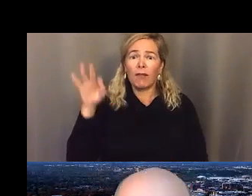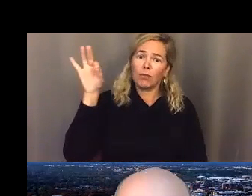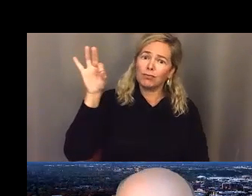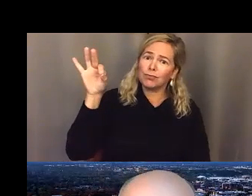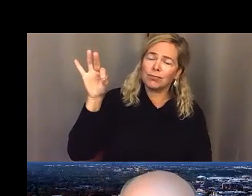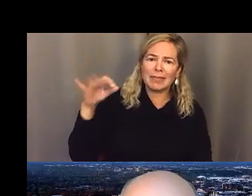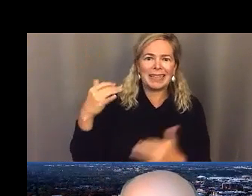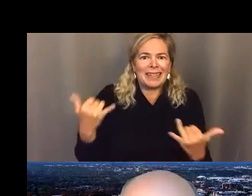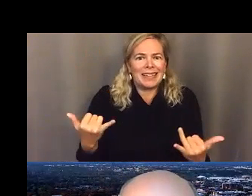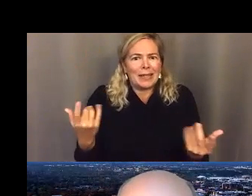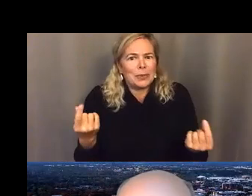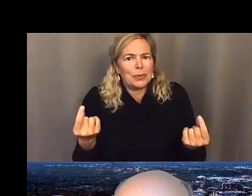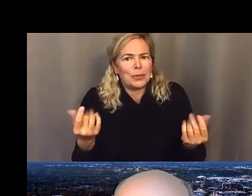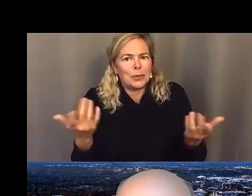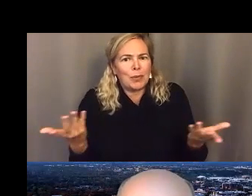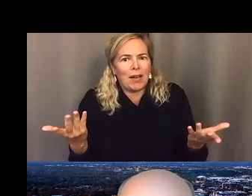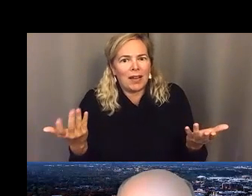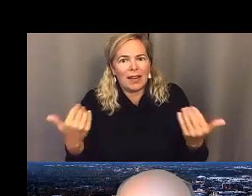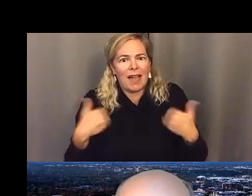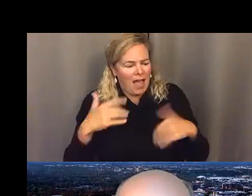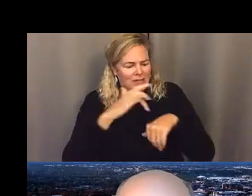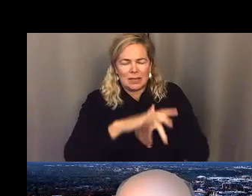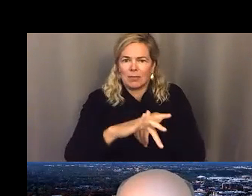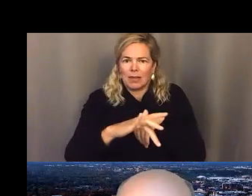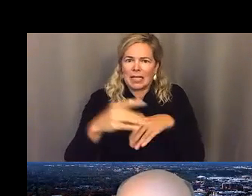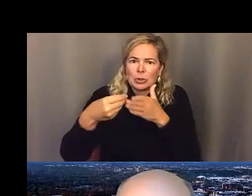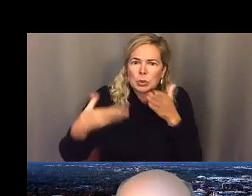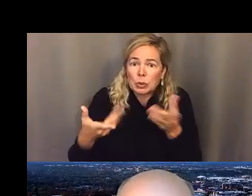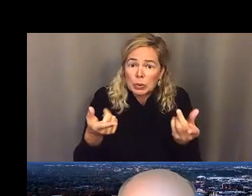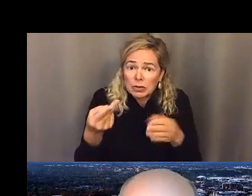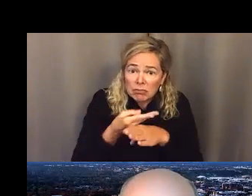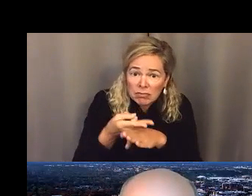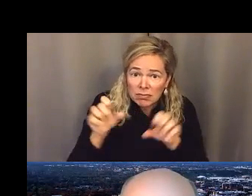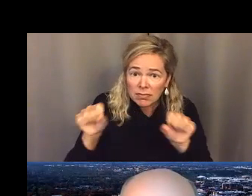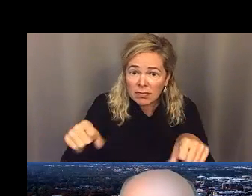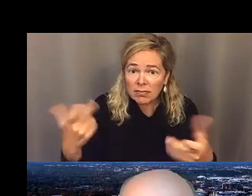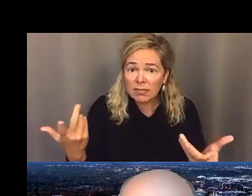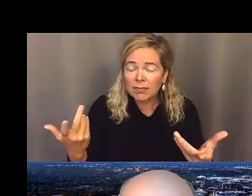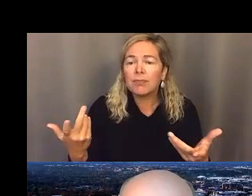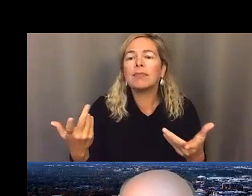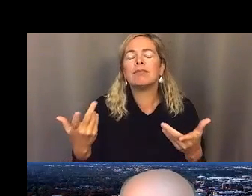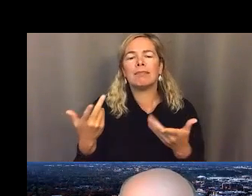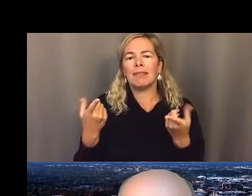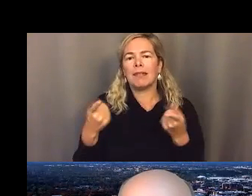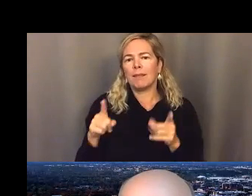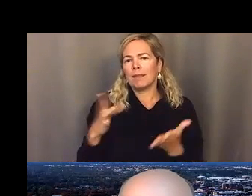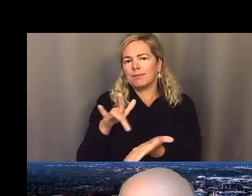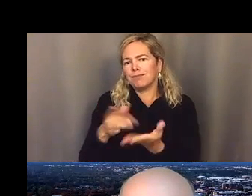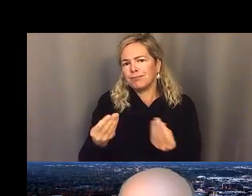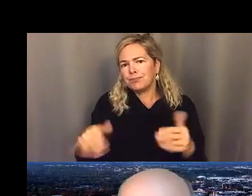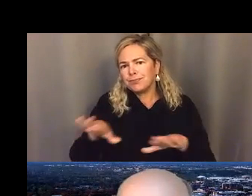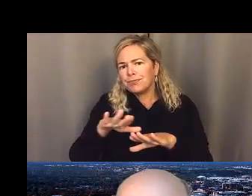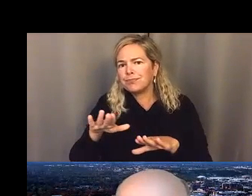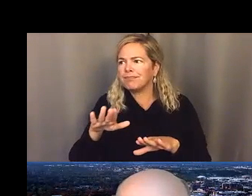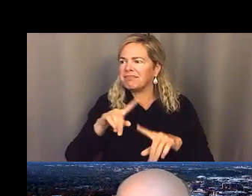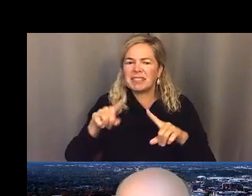to allow students to study there? So for example, Central Campus is taking certain facilities, maybe the